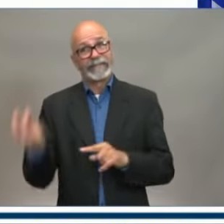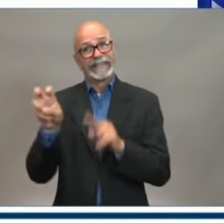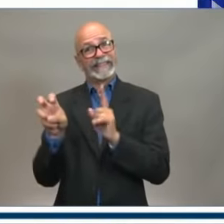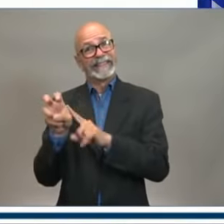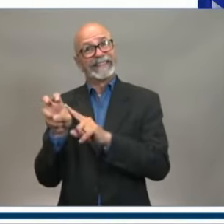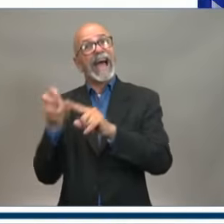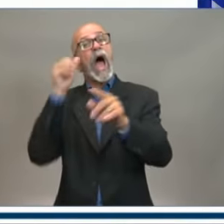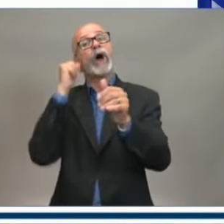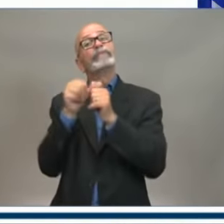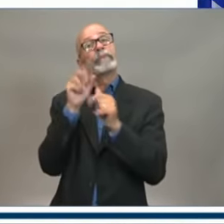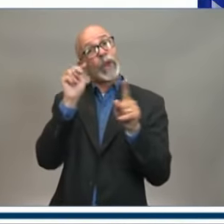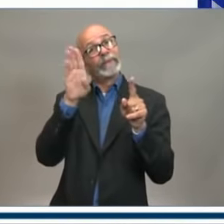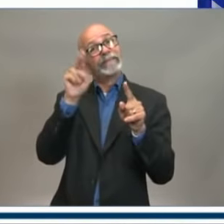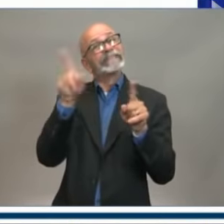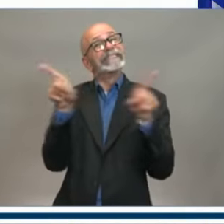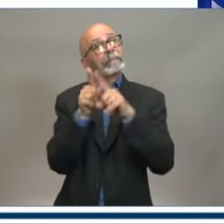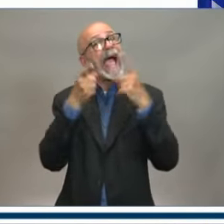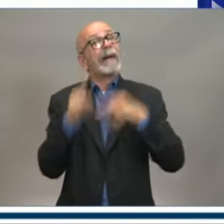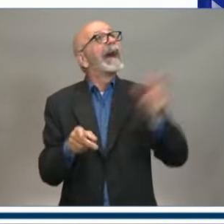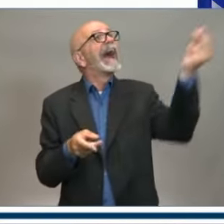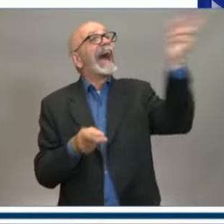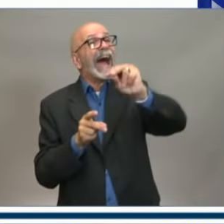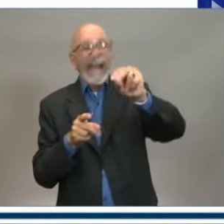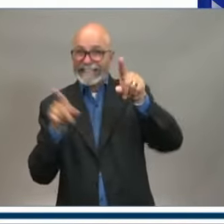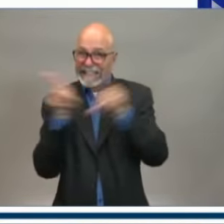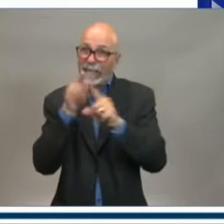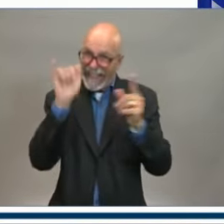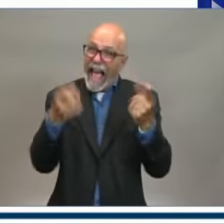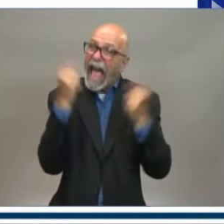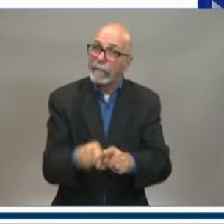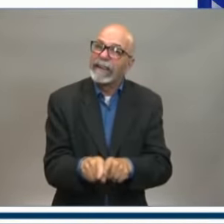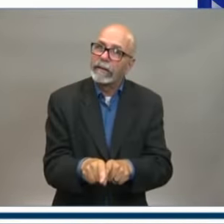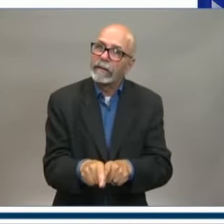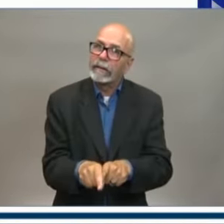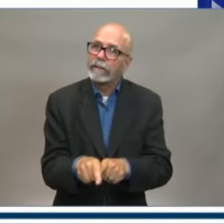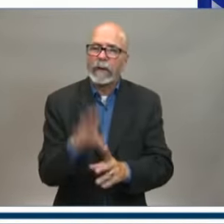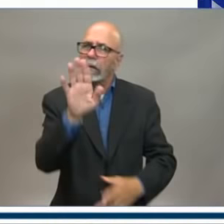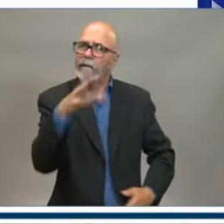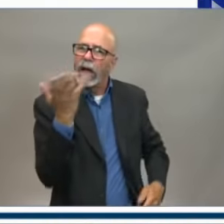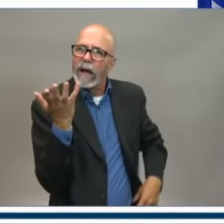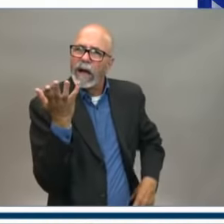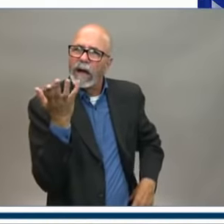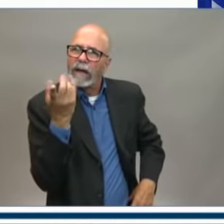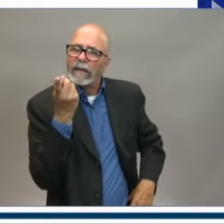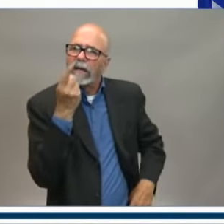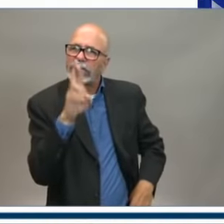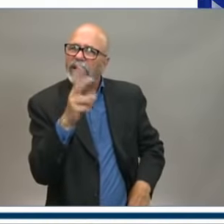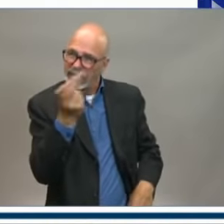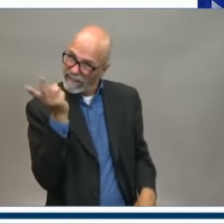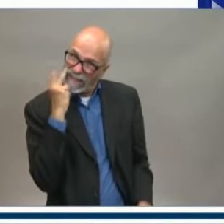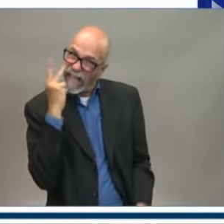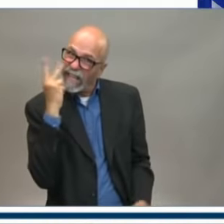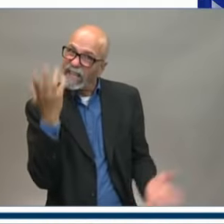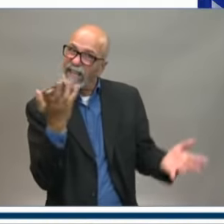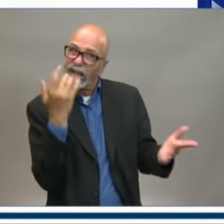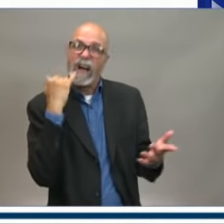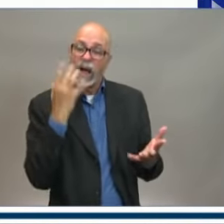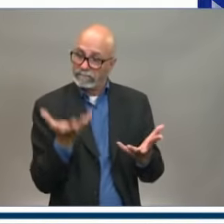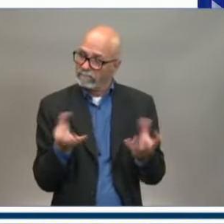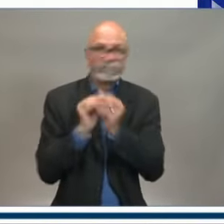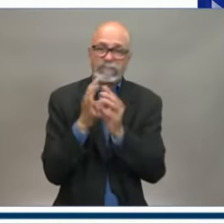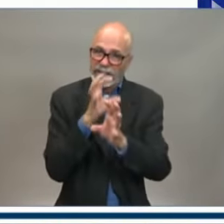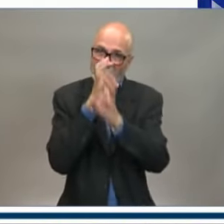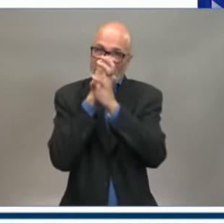travel-related. As we go forward, Dr. Strang, would you be considering some extra strong measures relative to